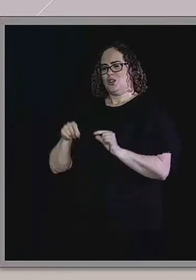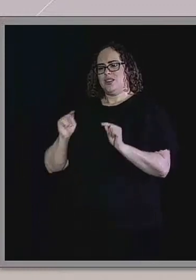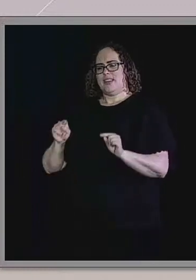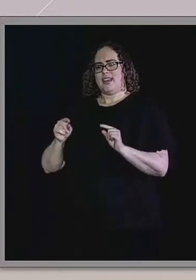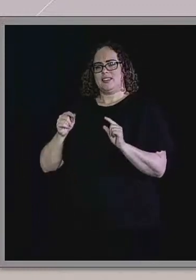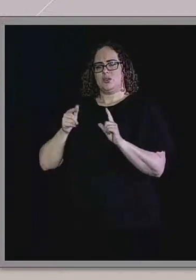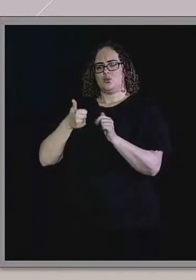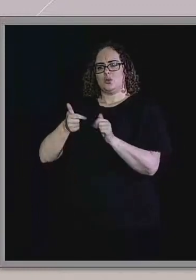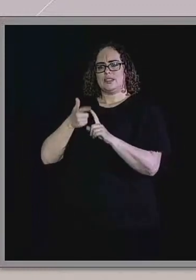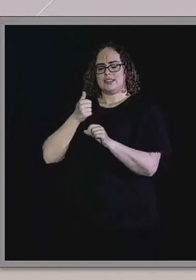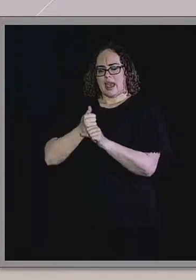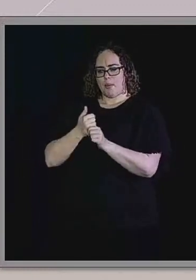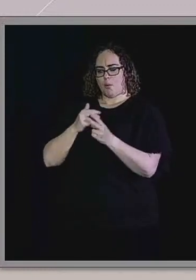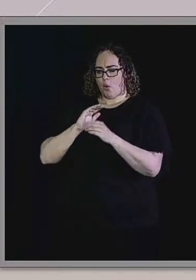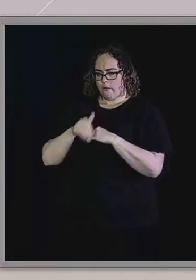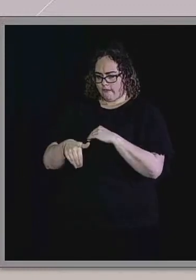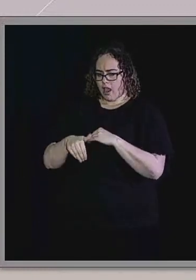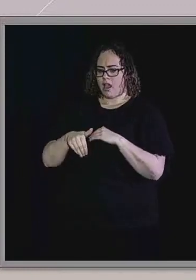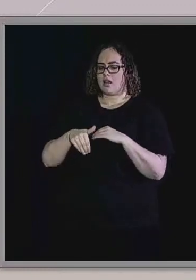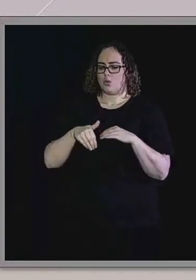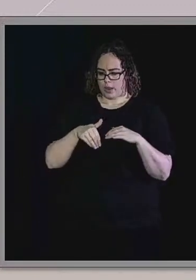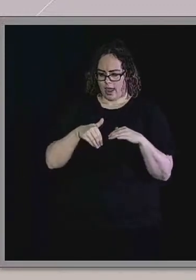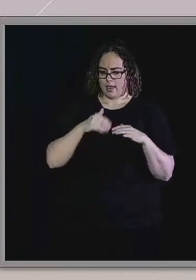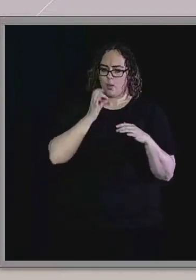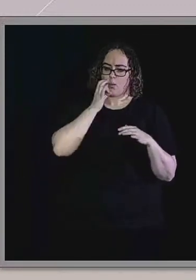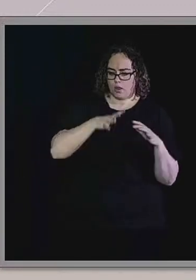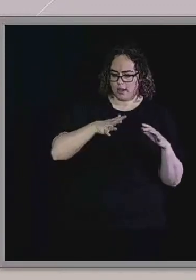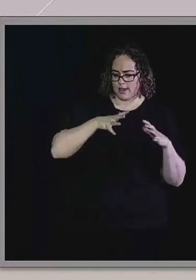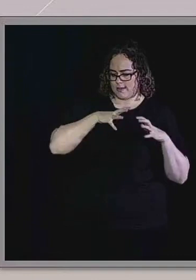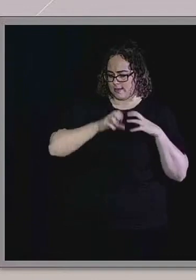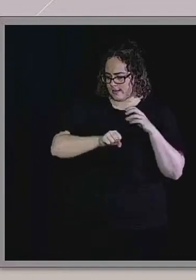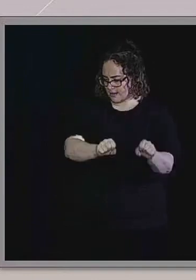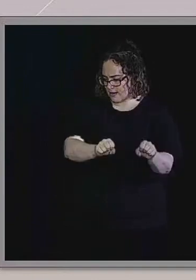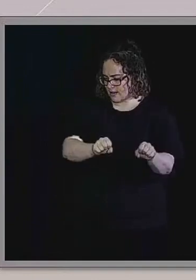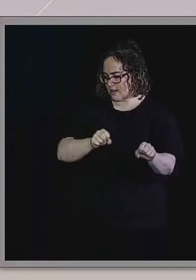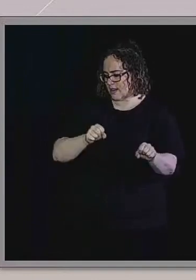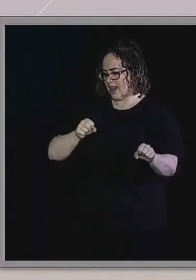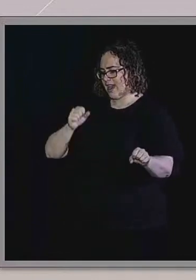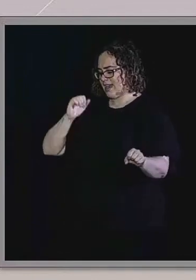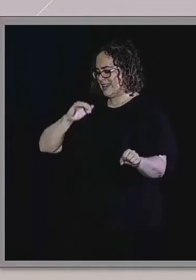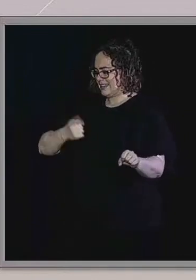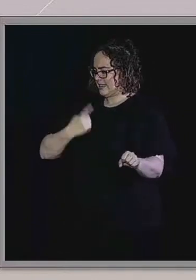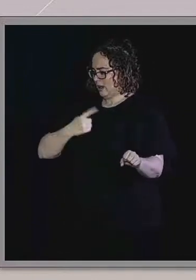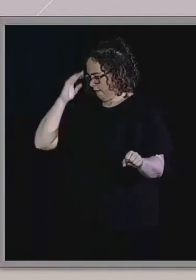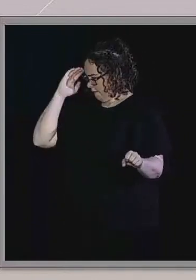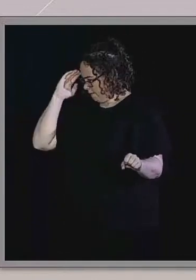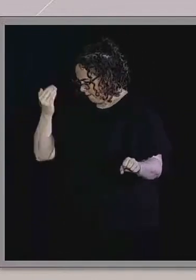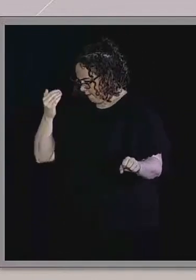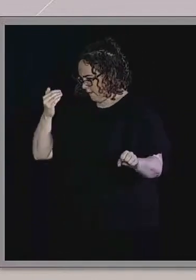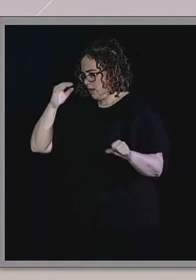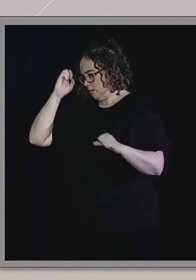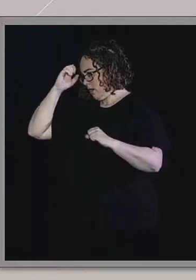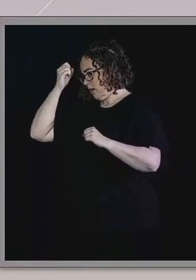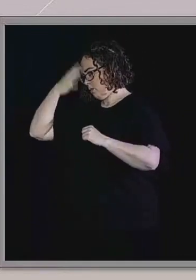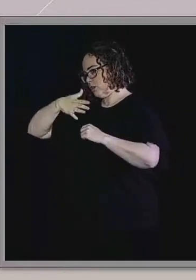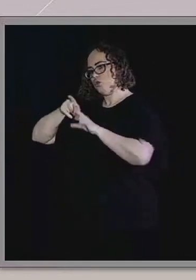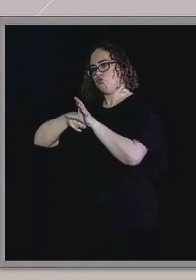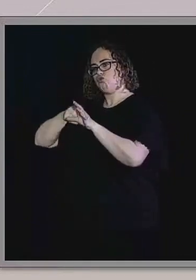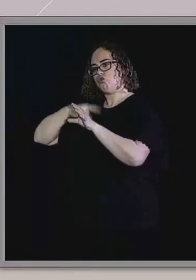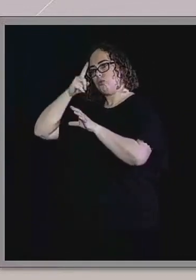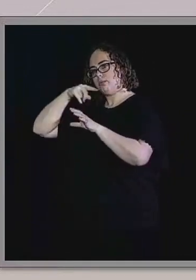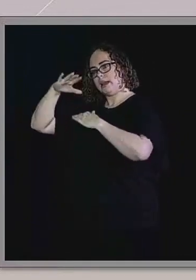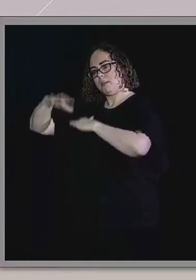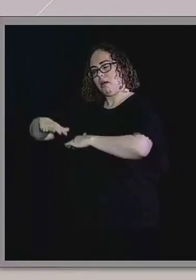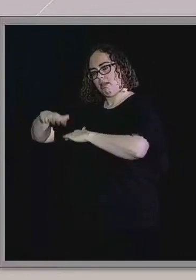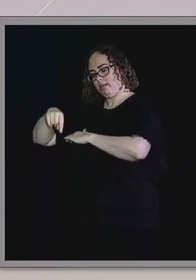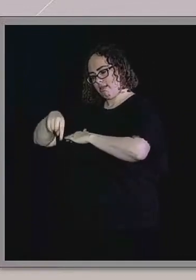of sovereignty and self-determination in terms of Michael being a leader for Yindjibarndi people and being that boy growing into a